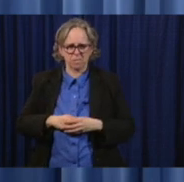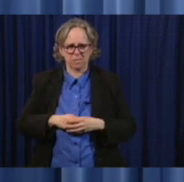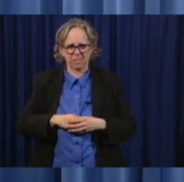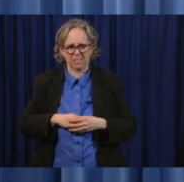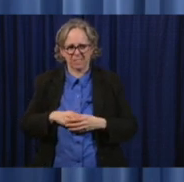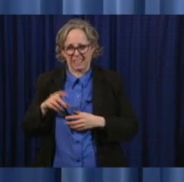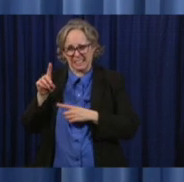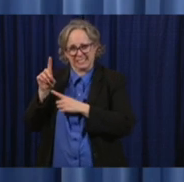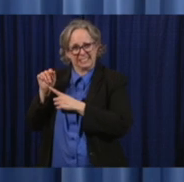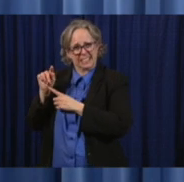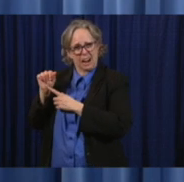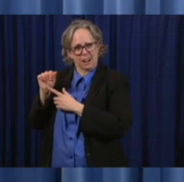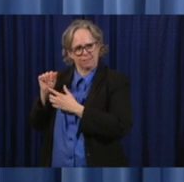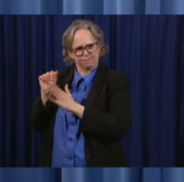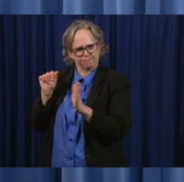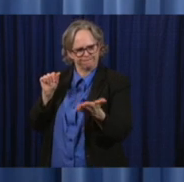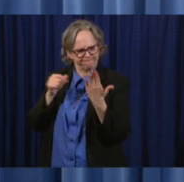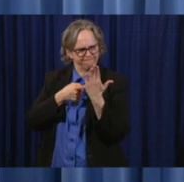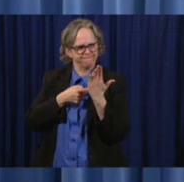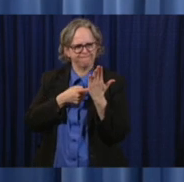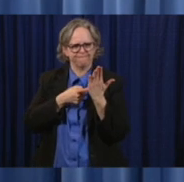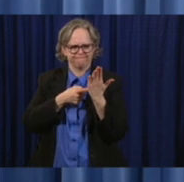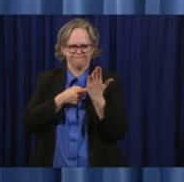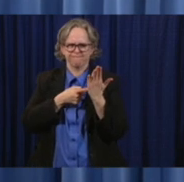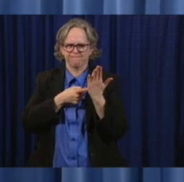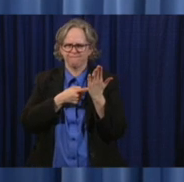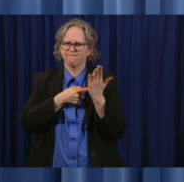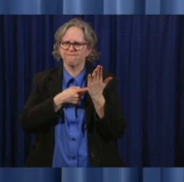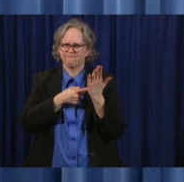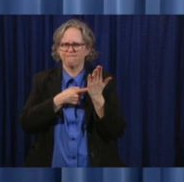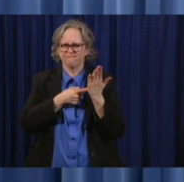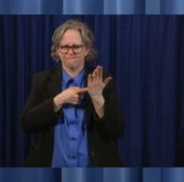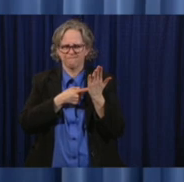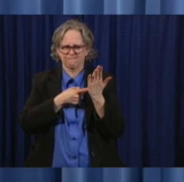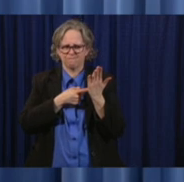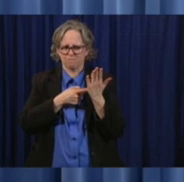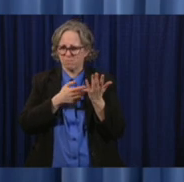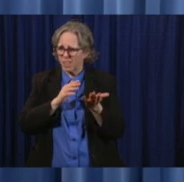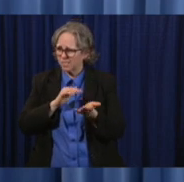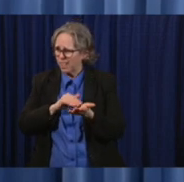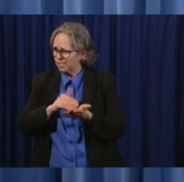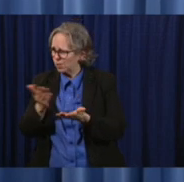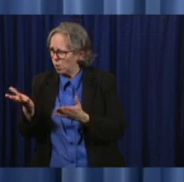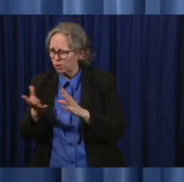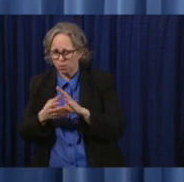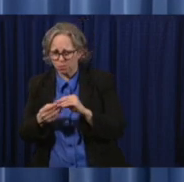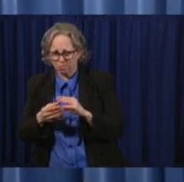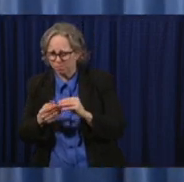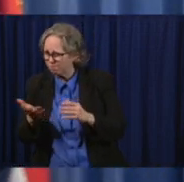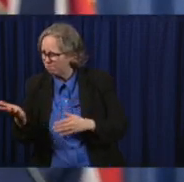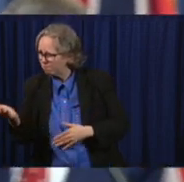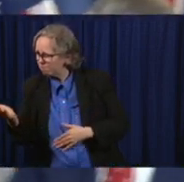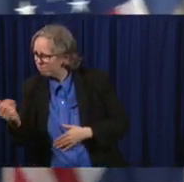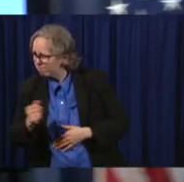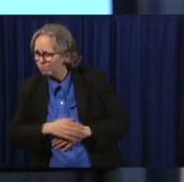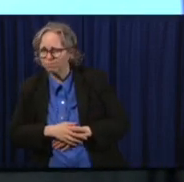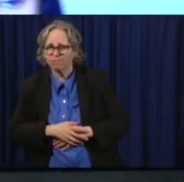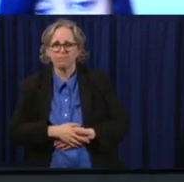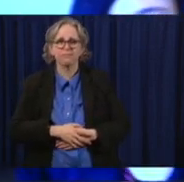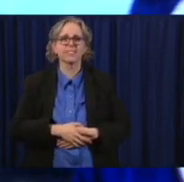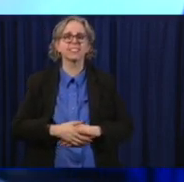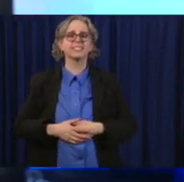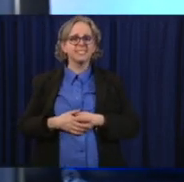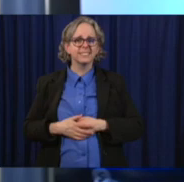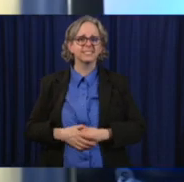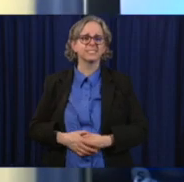very hard to get. I don't know, Dr. Acton, if you want to anything from a medical point of view, anything else to that?